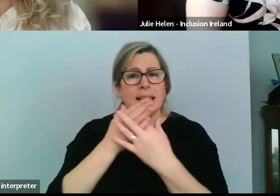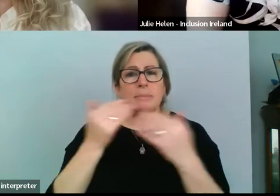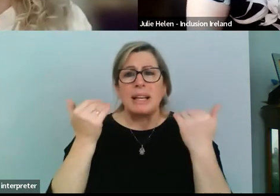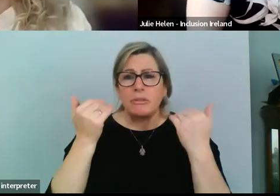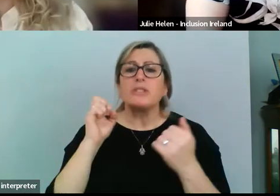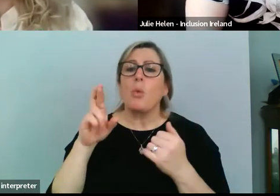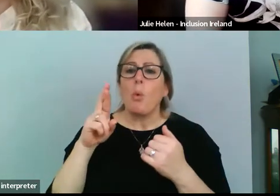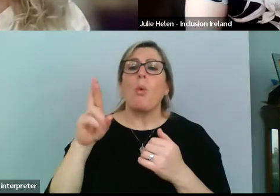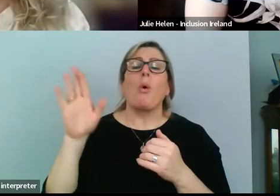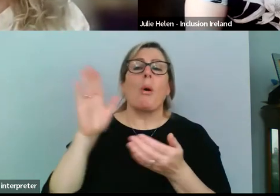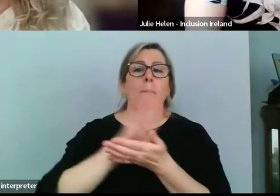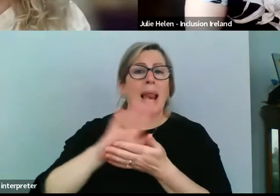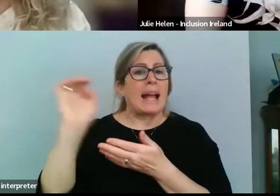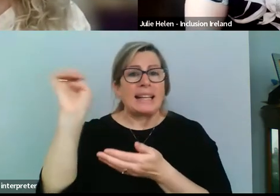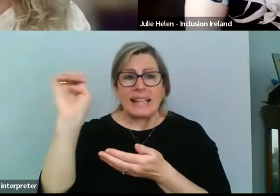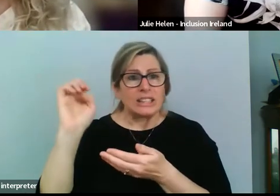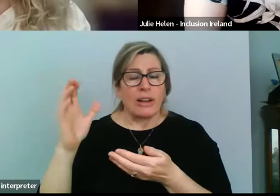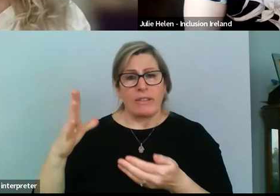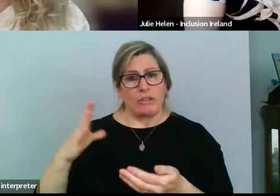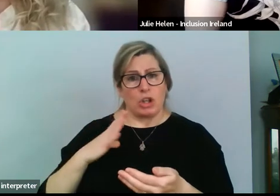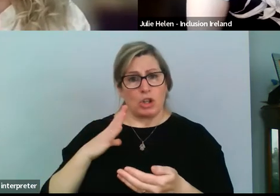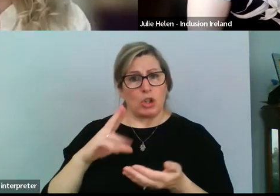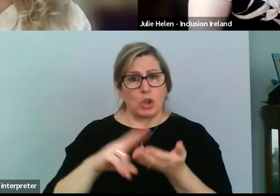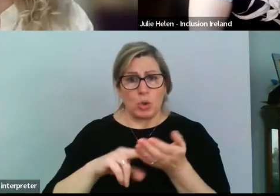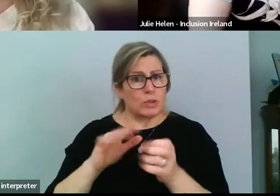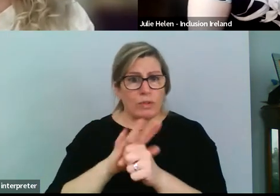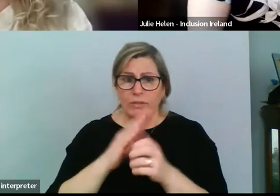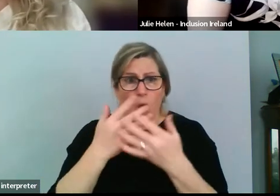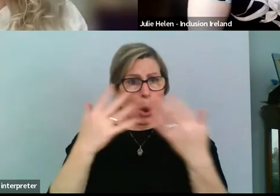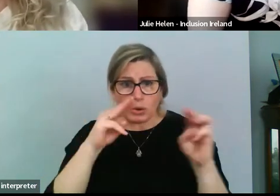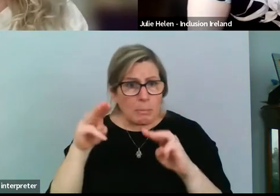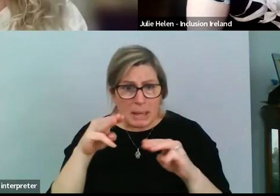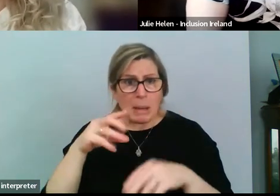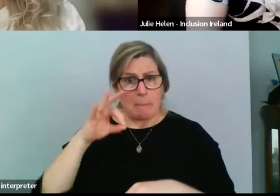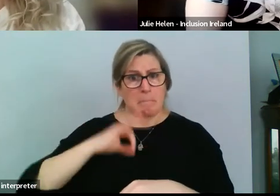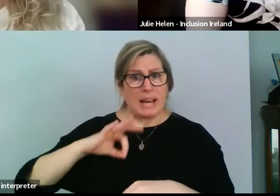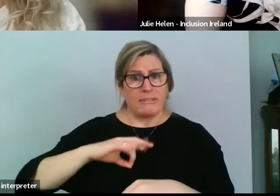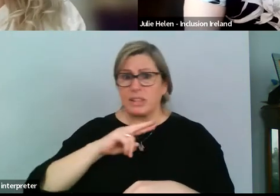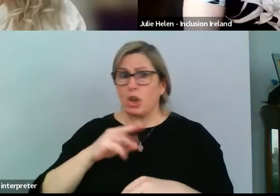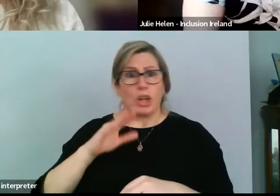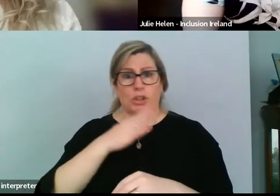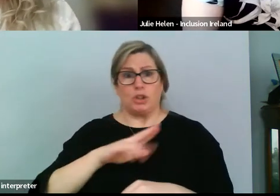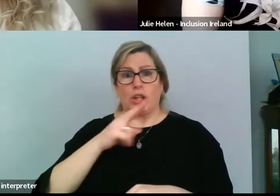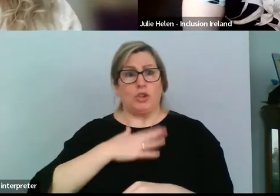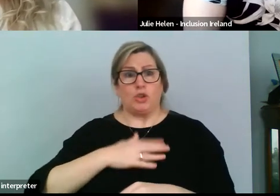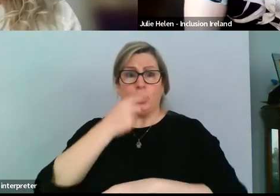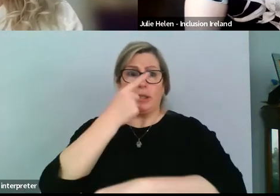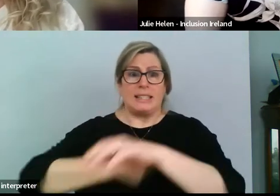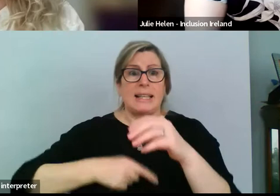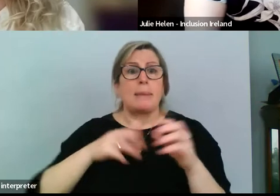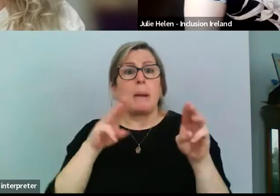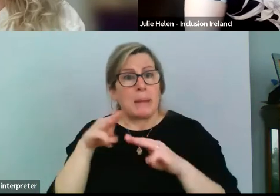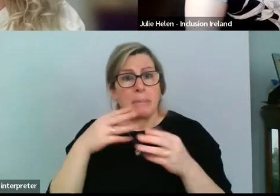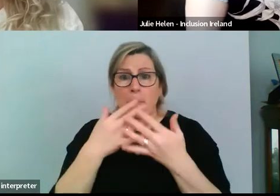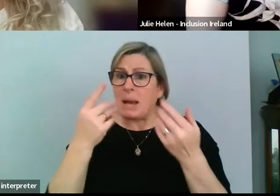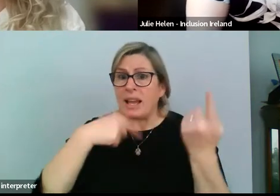English in particular, is very useful for many people. You don't necessarily have to be a disabled person to access it. Many